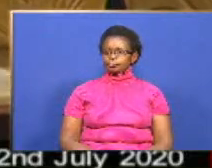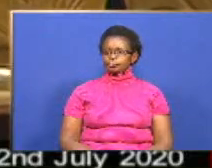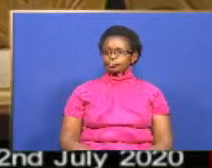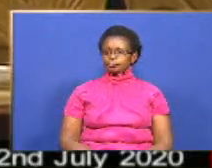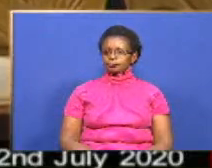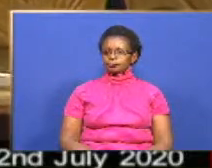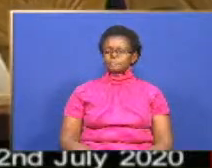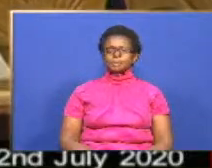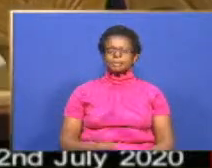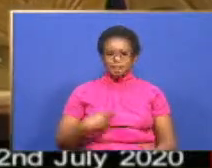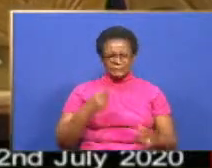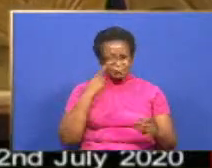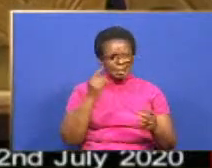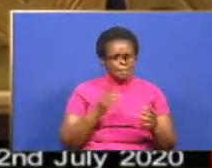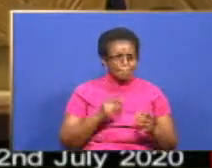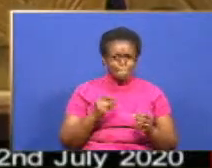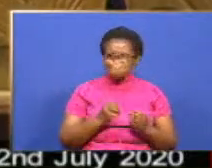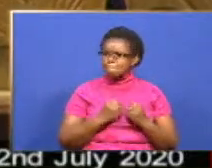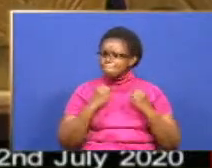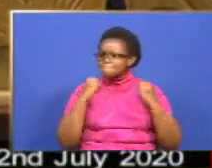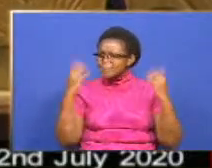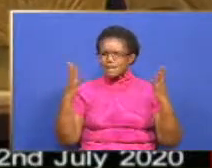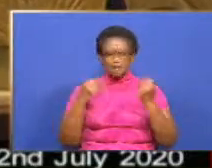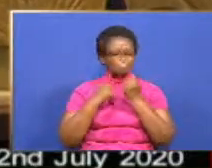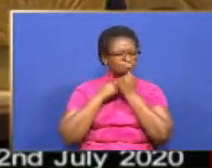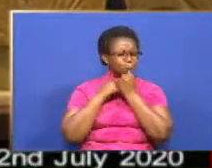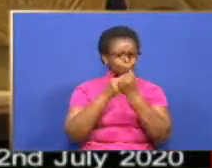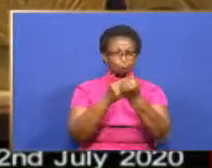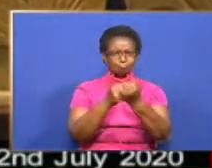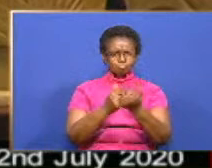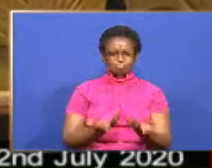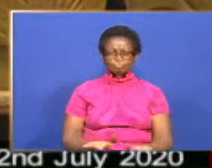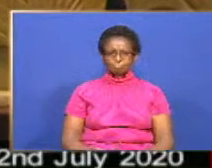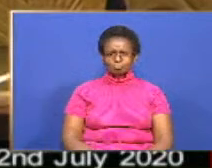broad support. Apparently